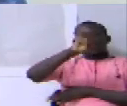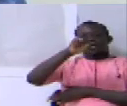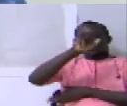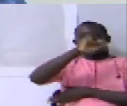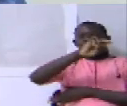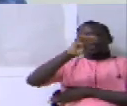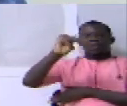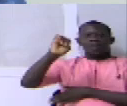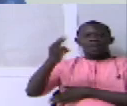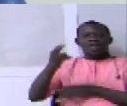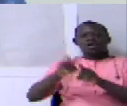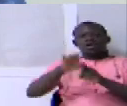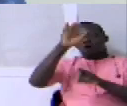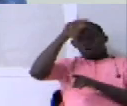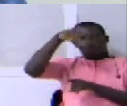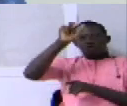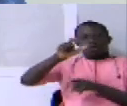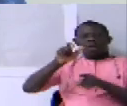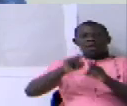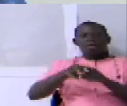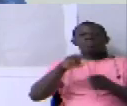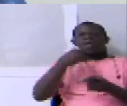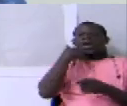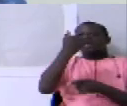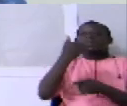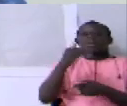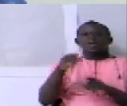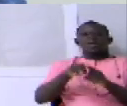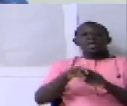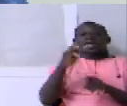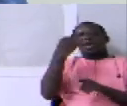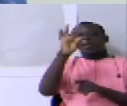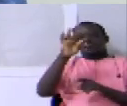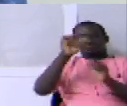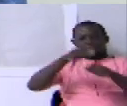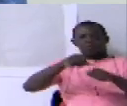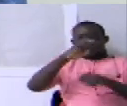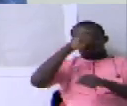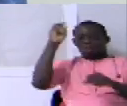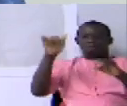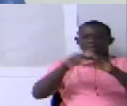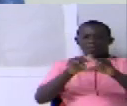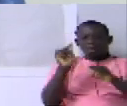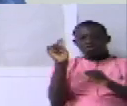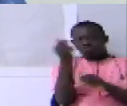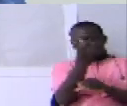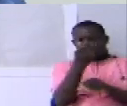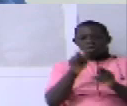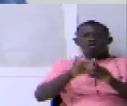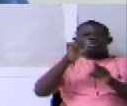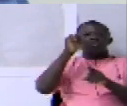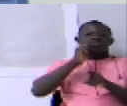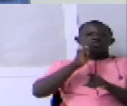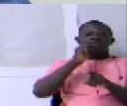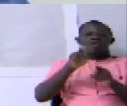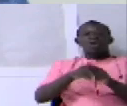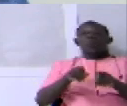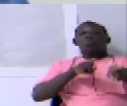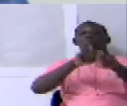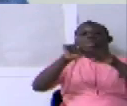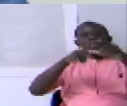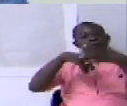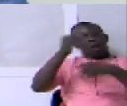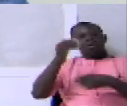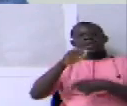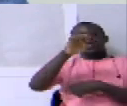the recruits have been used for that purpose without Ibrahim Ajame? Fodu isi recruitolu bulanole wukola ke